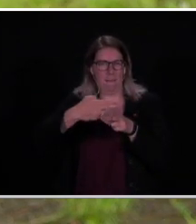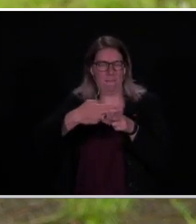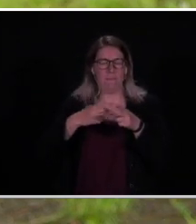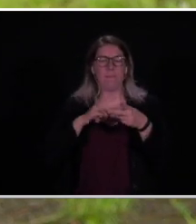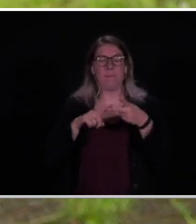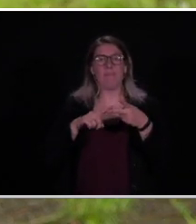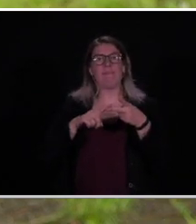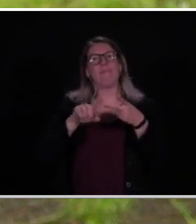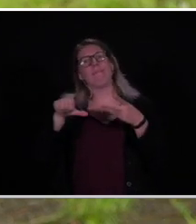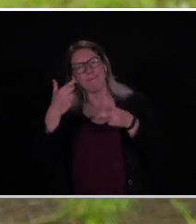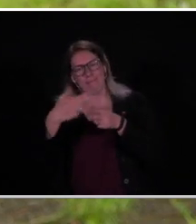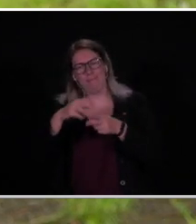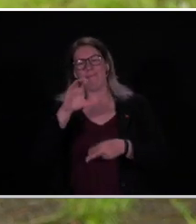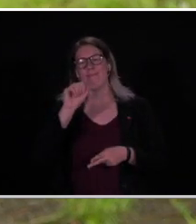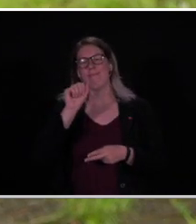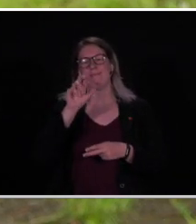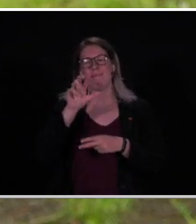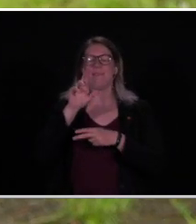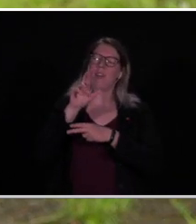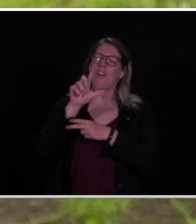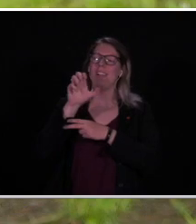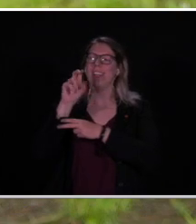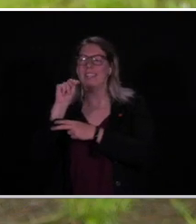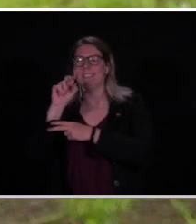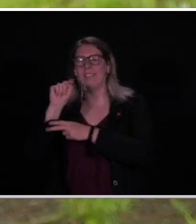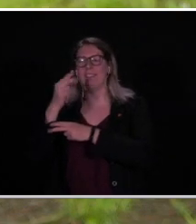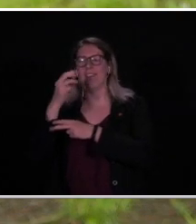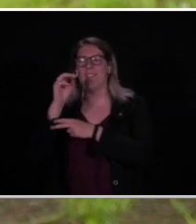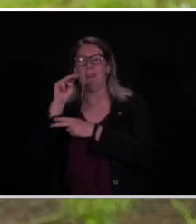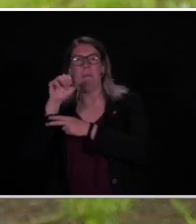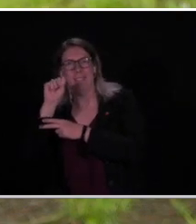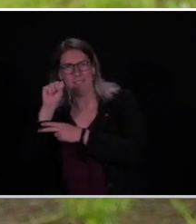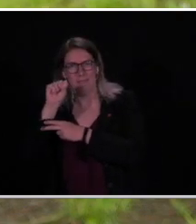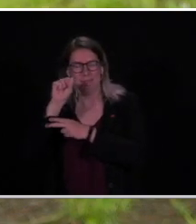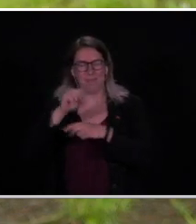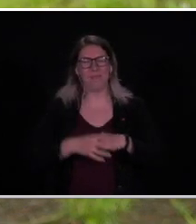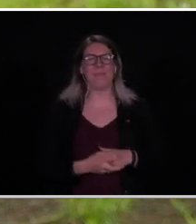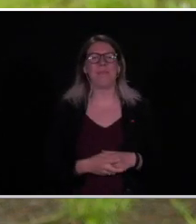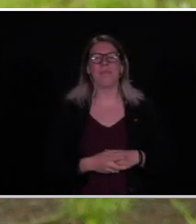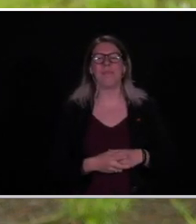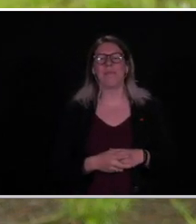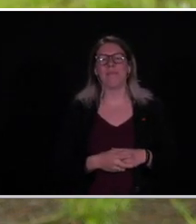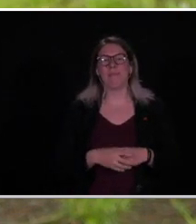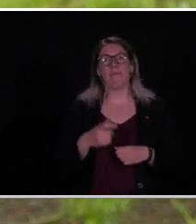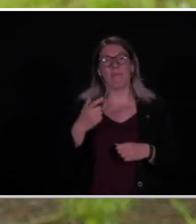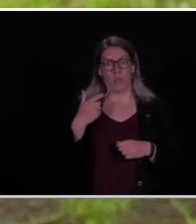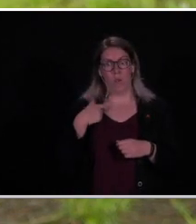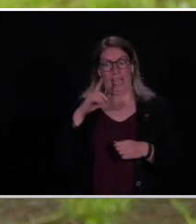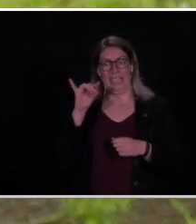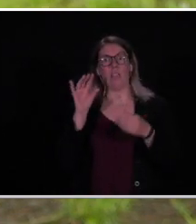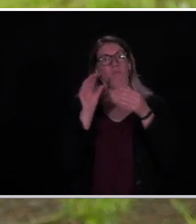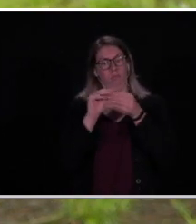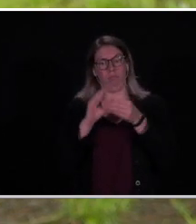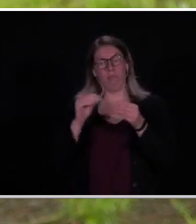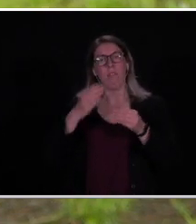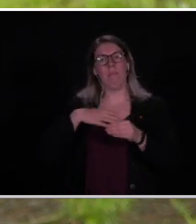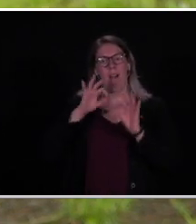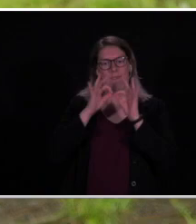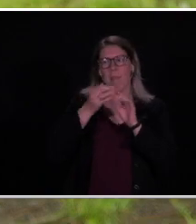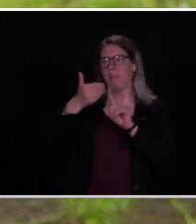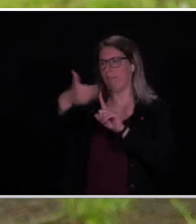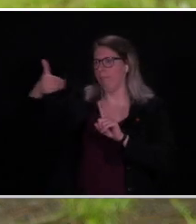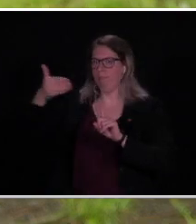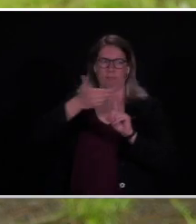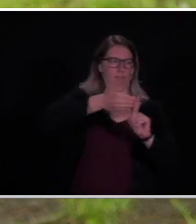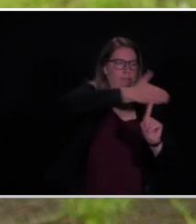am Carlene Thomas from the Tsleil-Waututh Nation. And I also shared with you a little bit about my family tree. And we do that